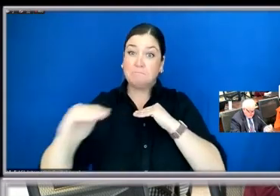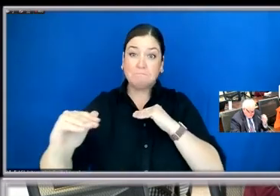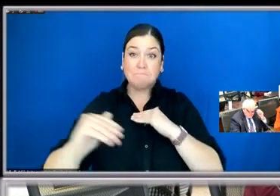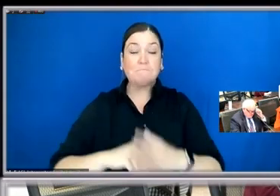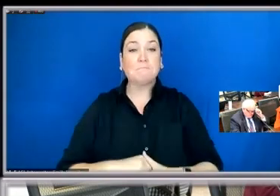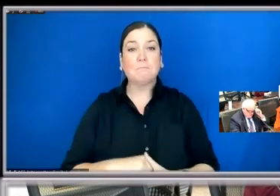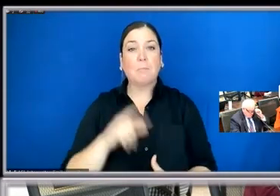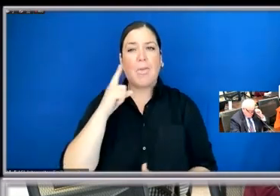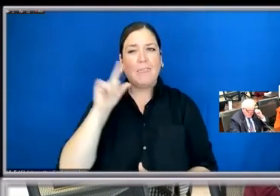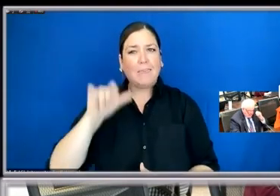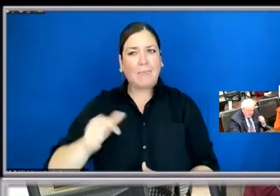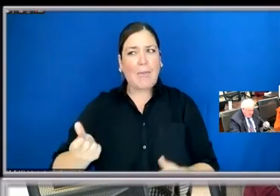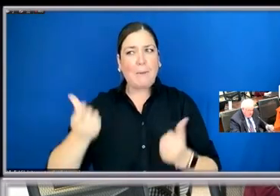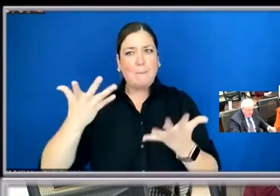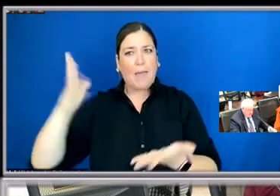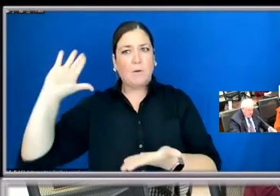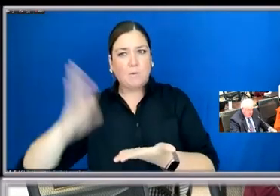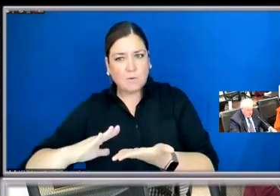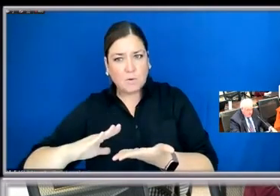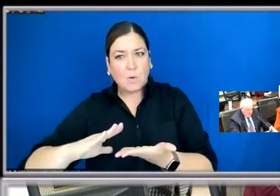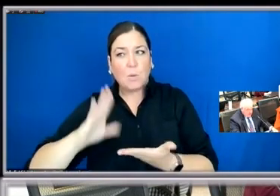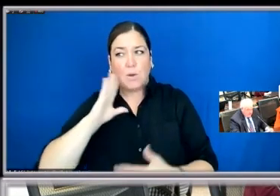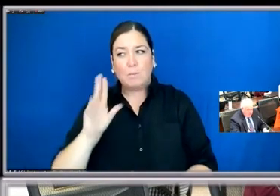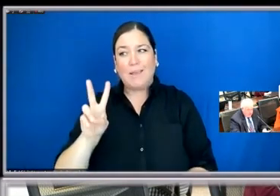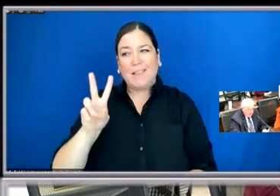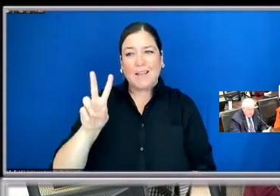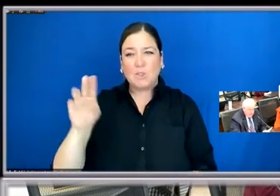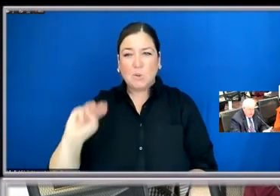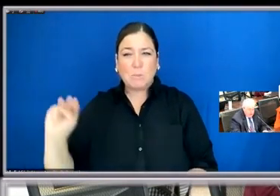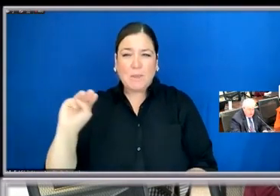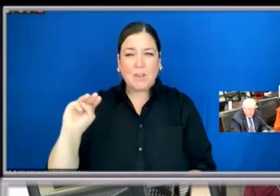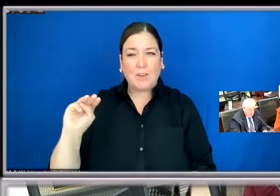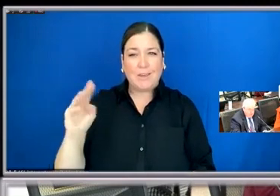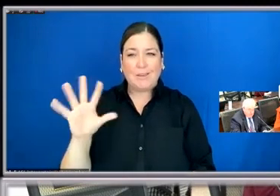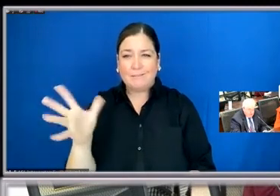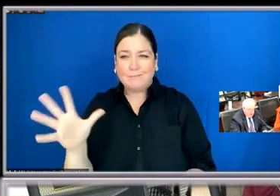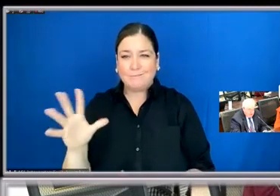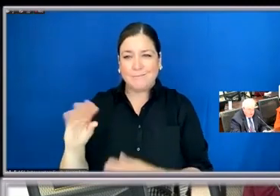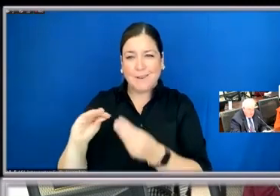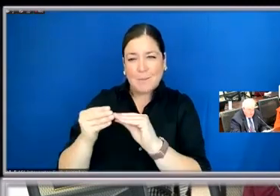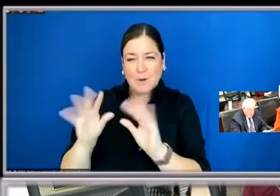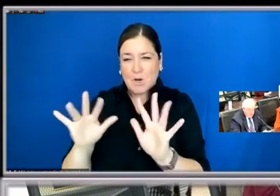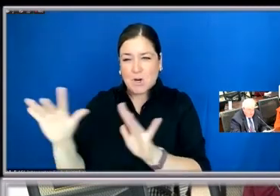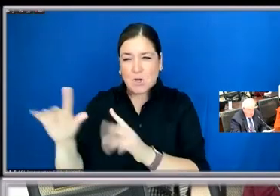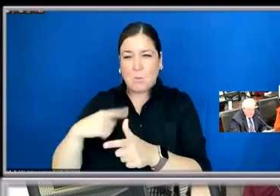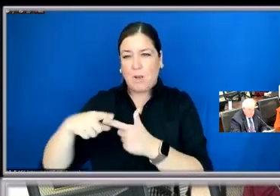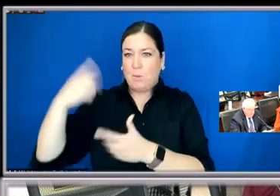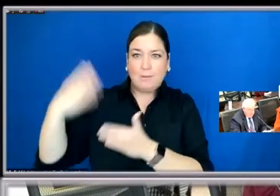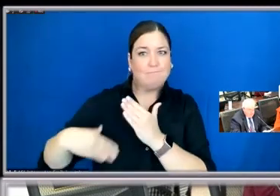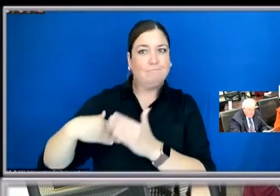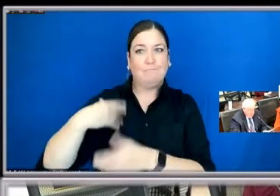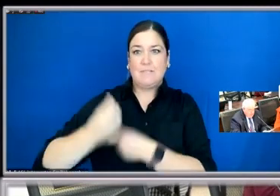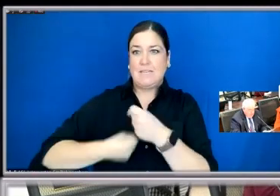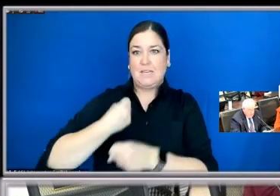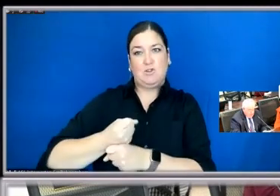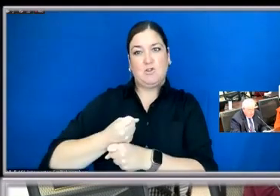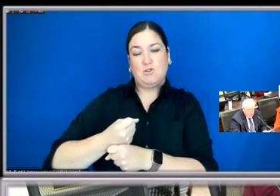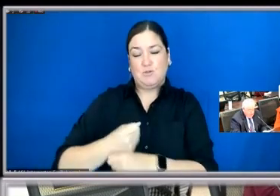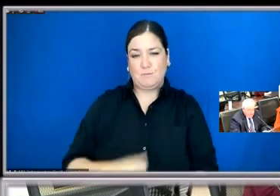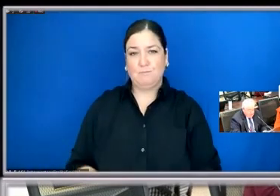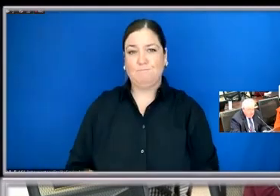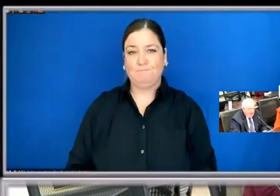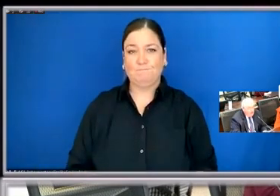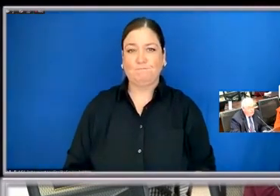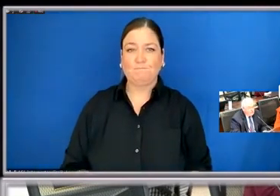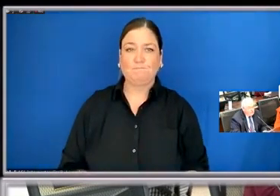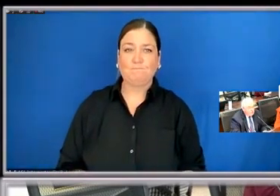going to go down to the $2 million and change number by the time we completely close out the fiscal year.